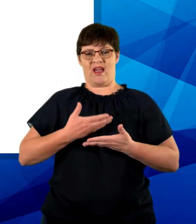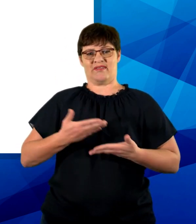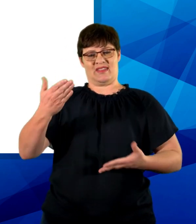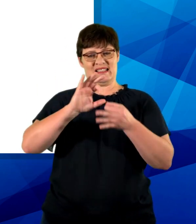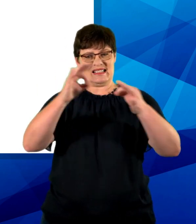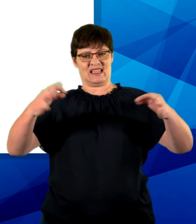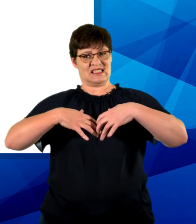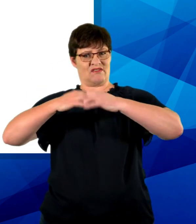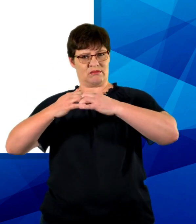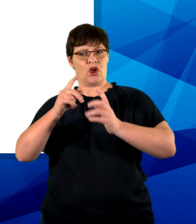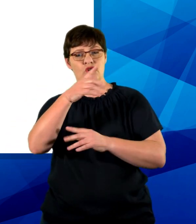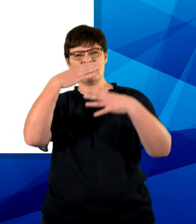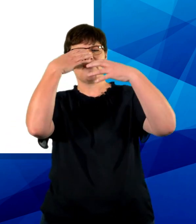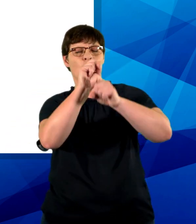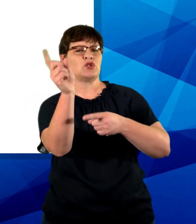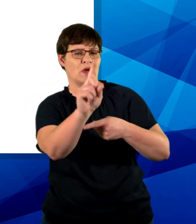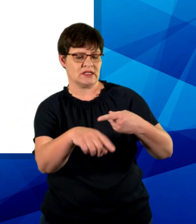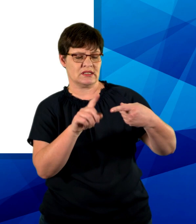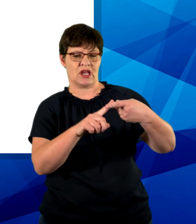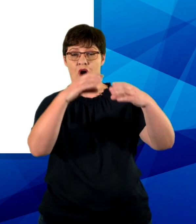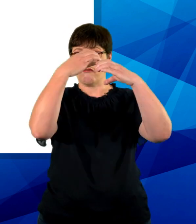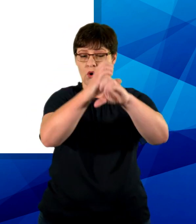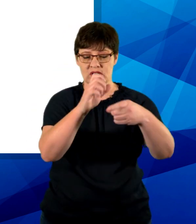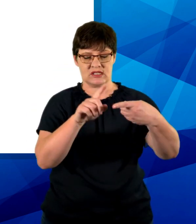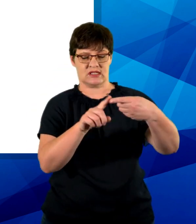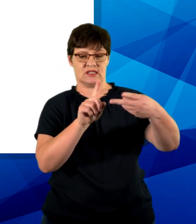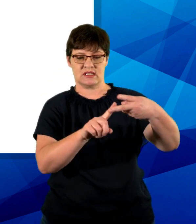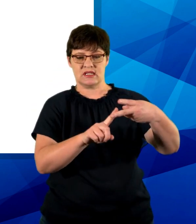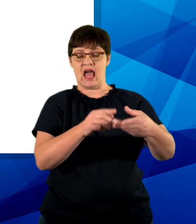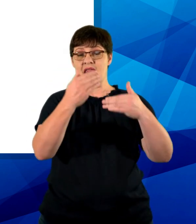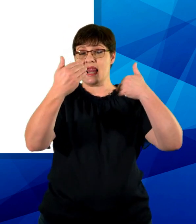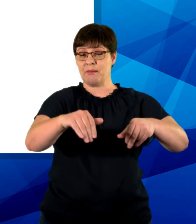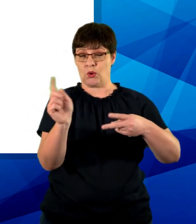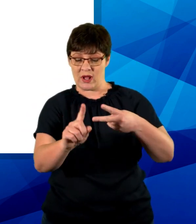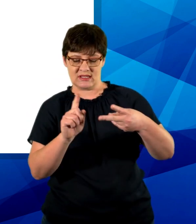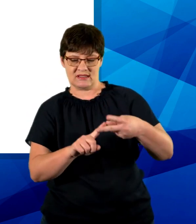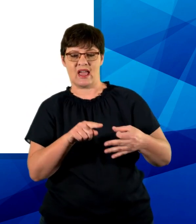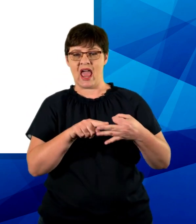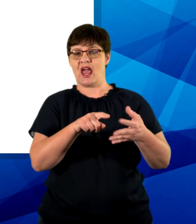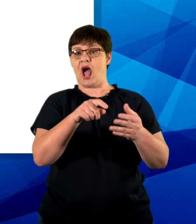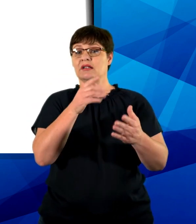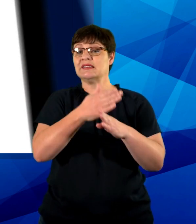statement, pay attention to the focus, limiting factors, and requirements of the task.